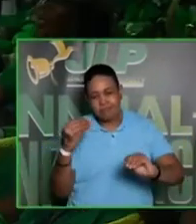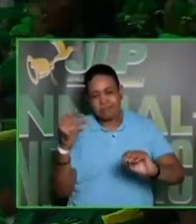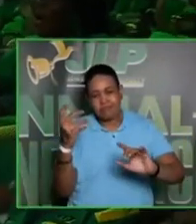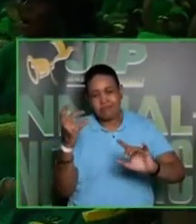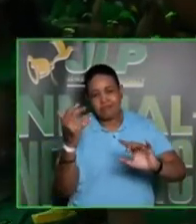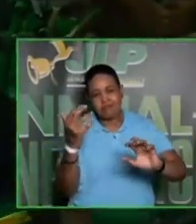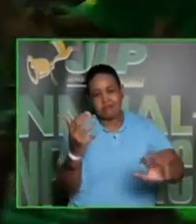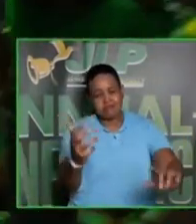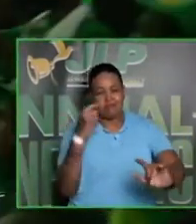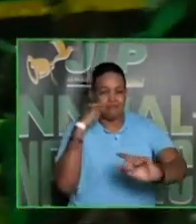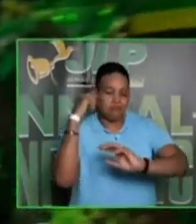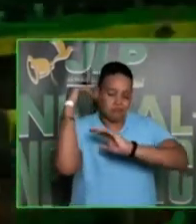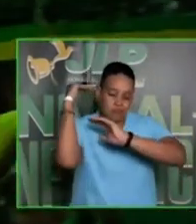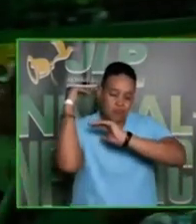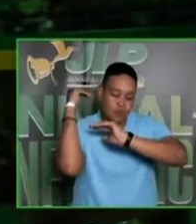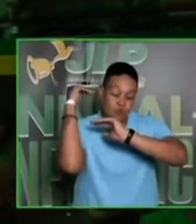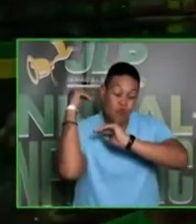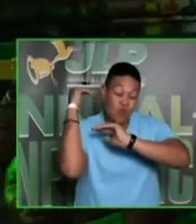home,